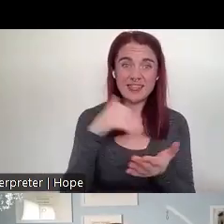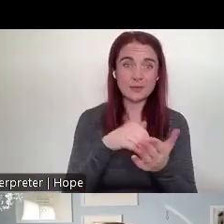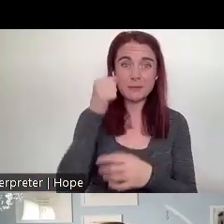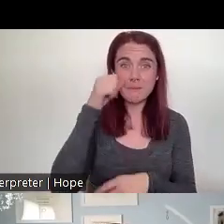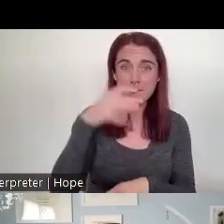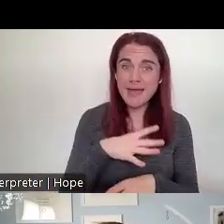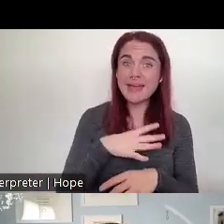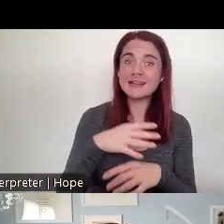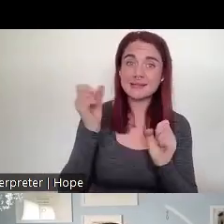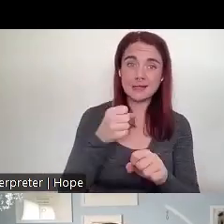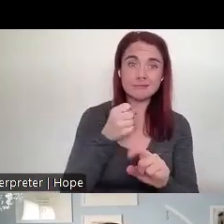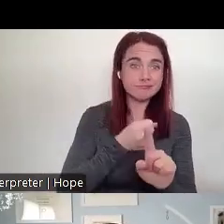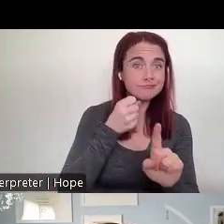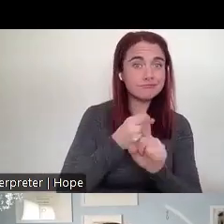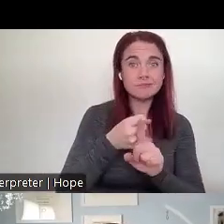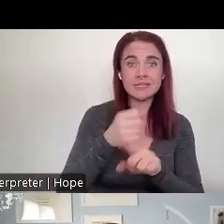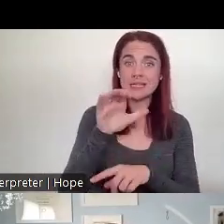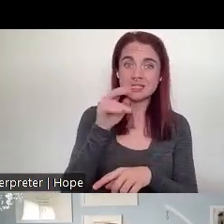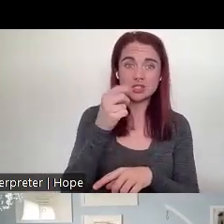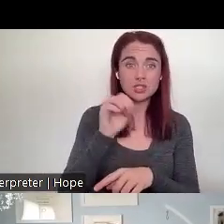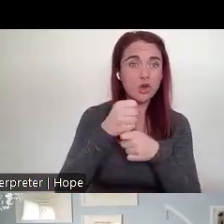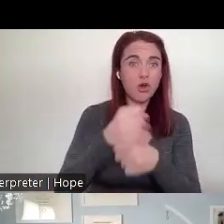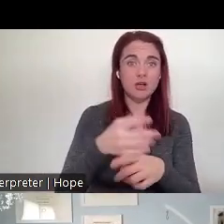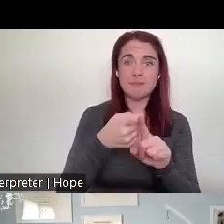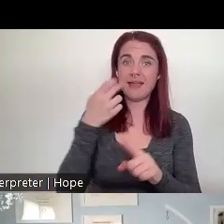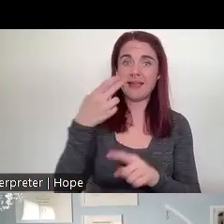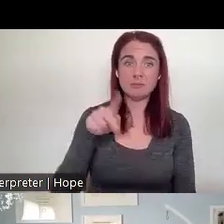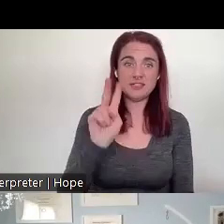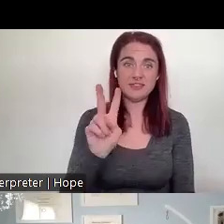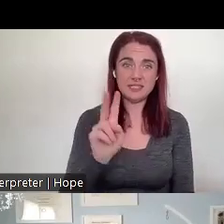get cancer caused by HPV.